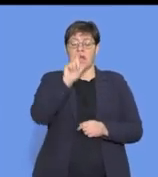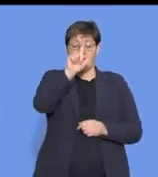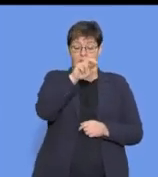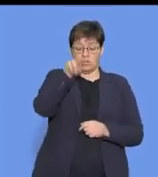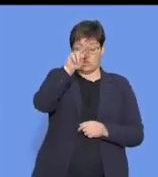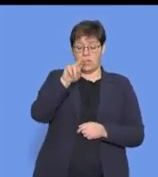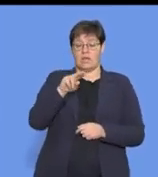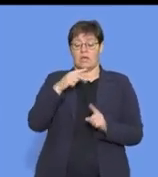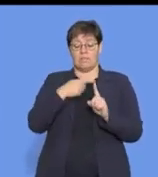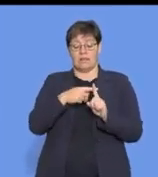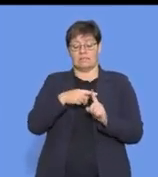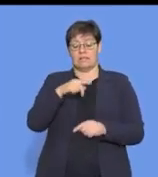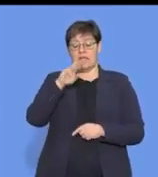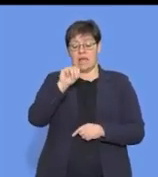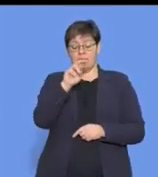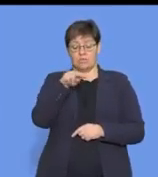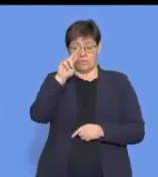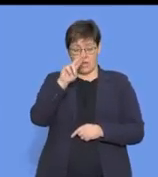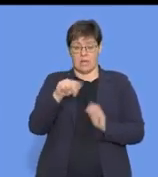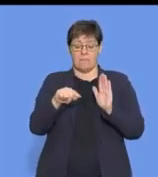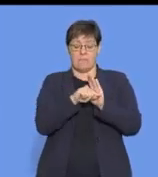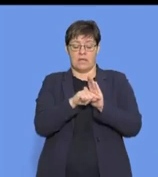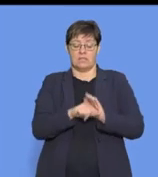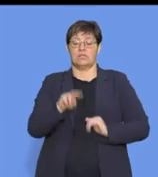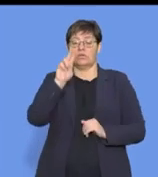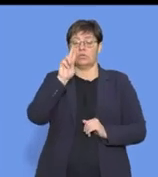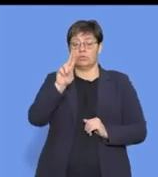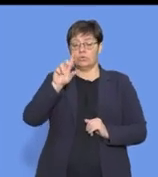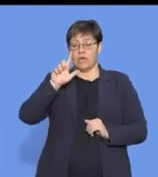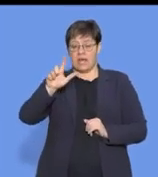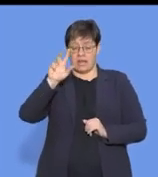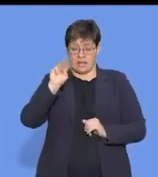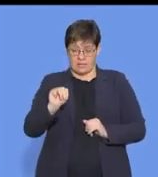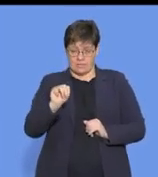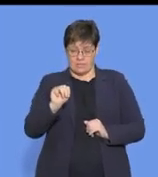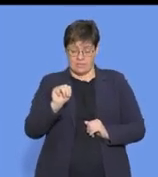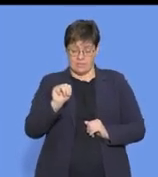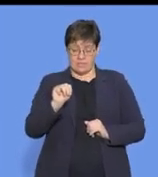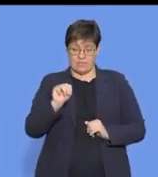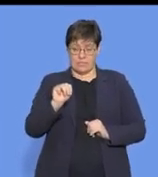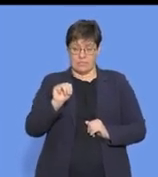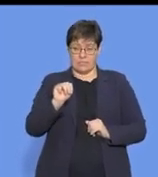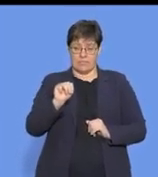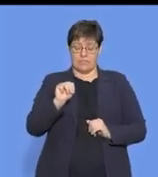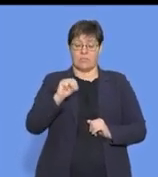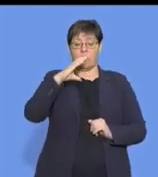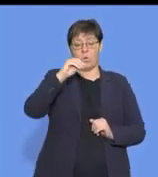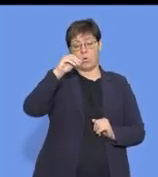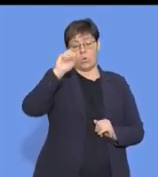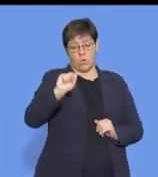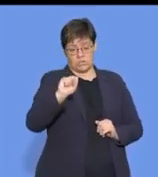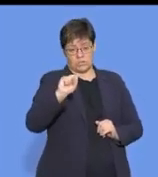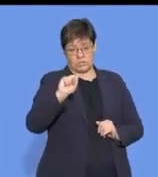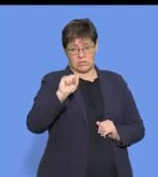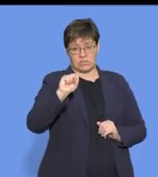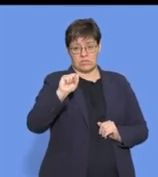L squared plus M squared minus 2LM.